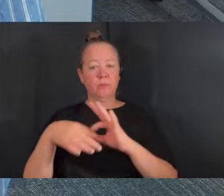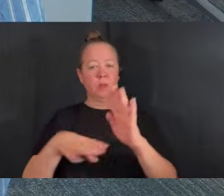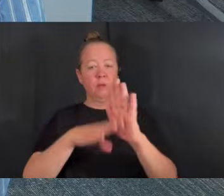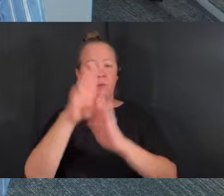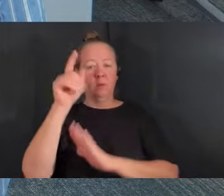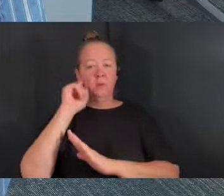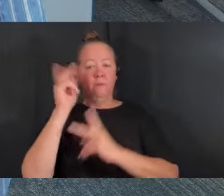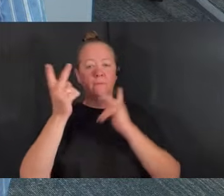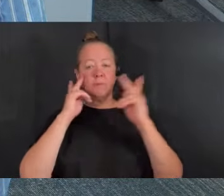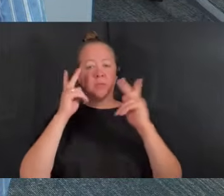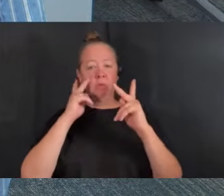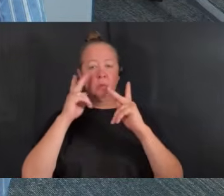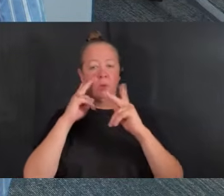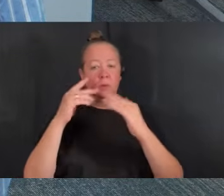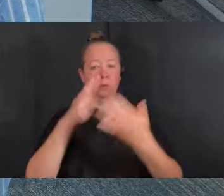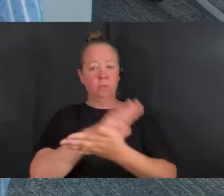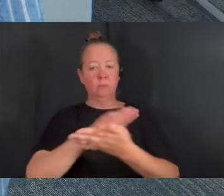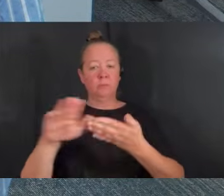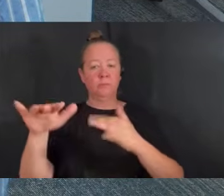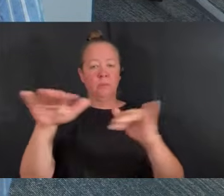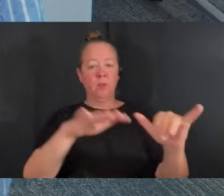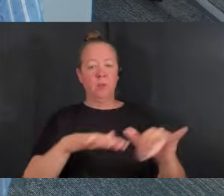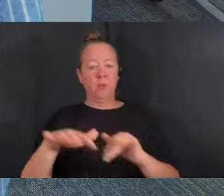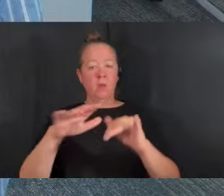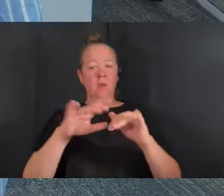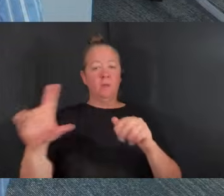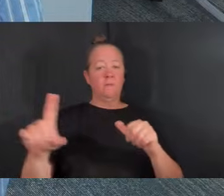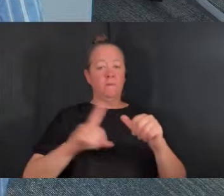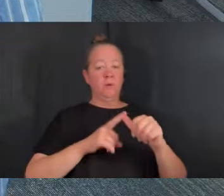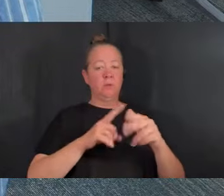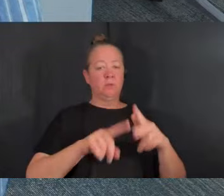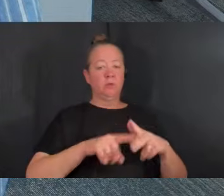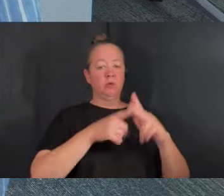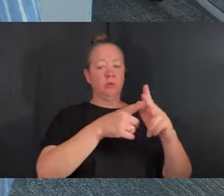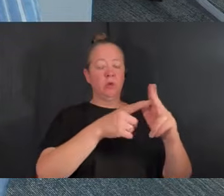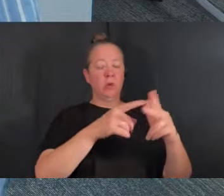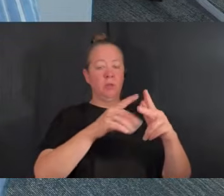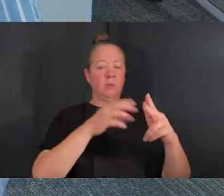Cheverly began as an exclusive white suburban development, but in the